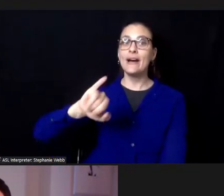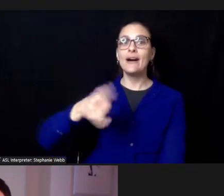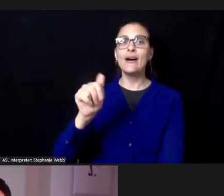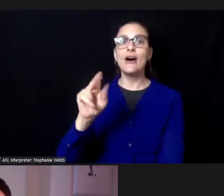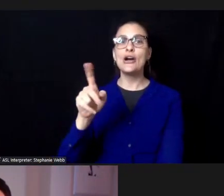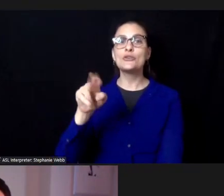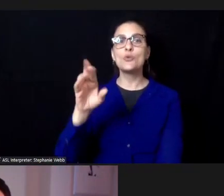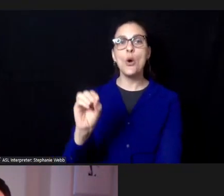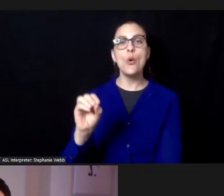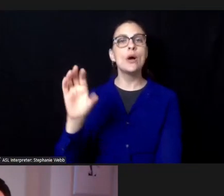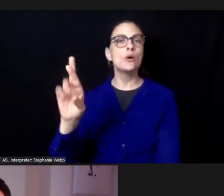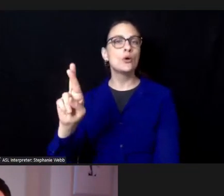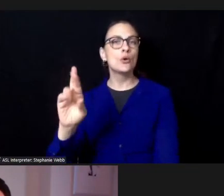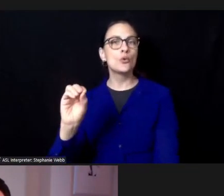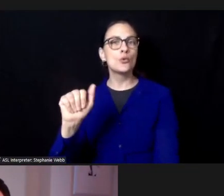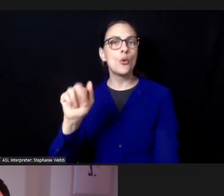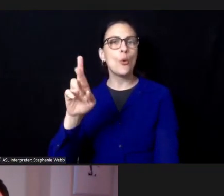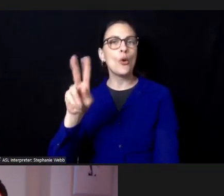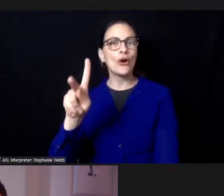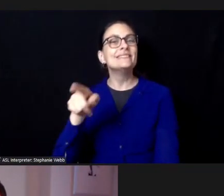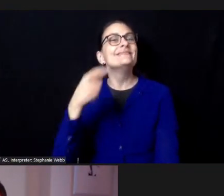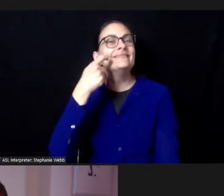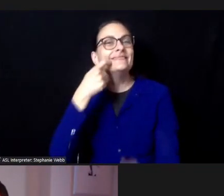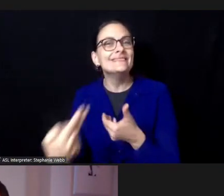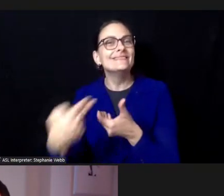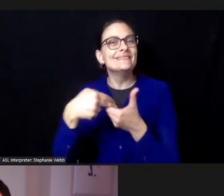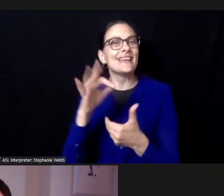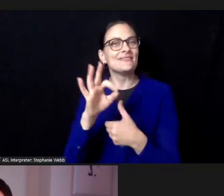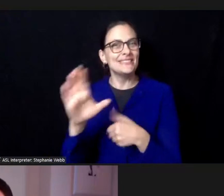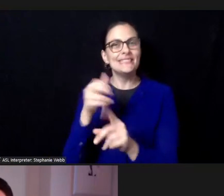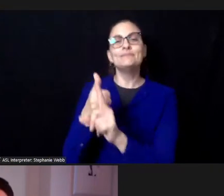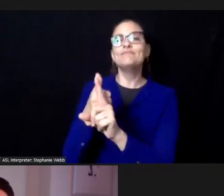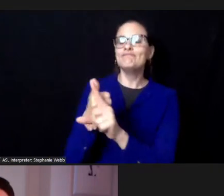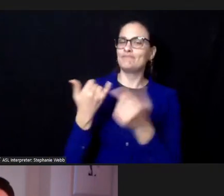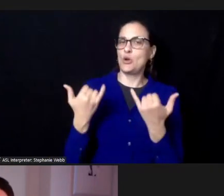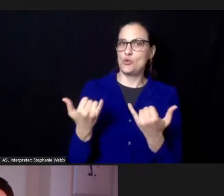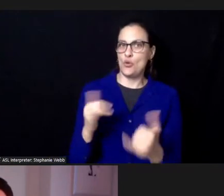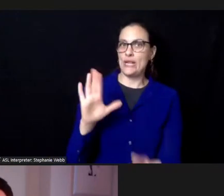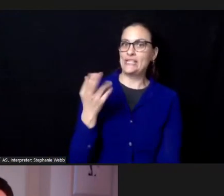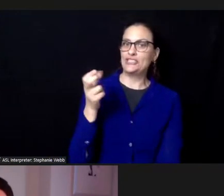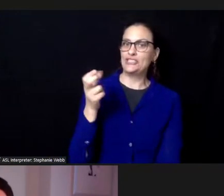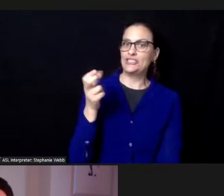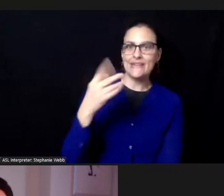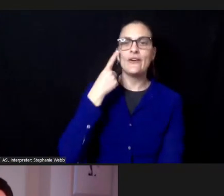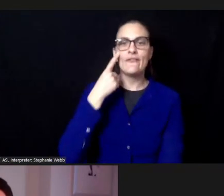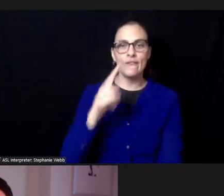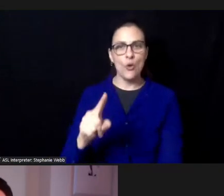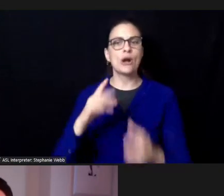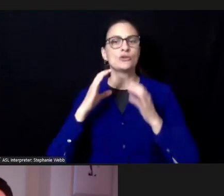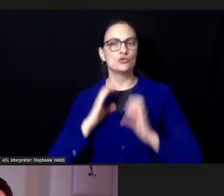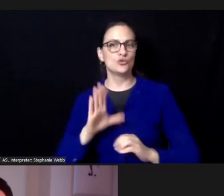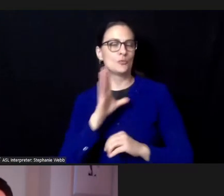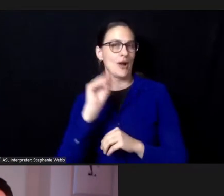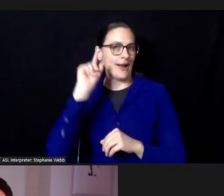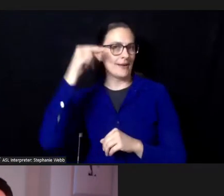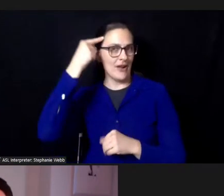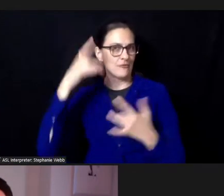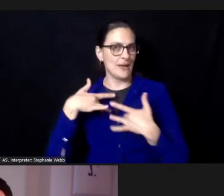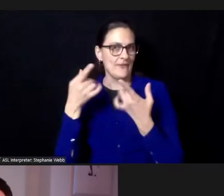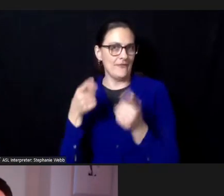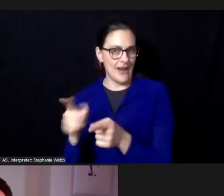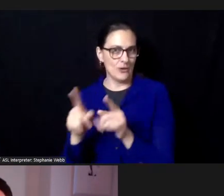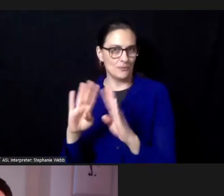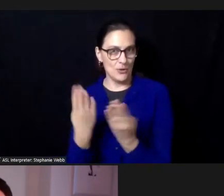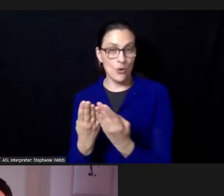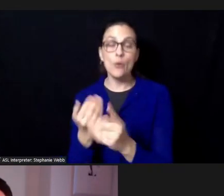chief of the Consumer and Governmental Affairs Bureau. He serves as a member of the commission's cross-agency